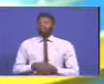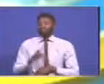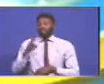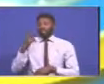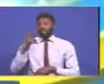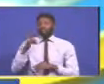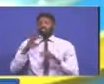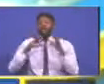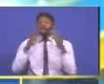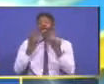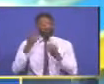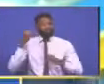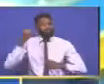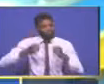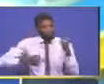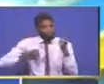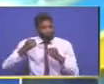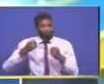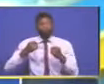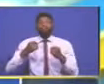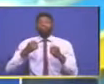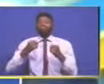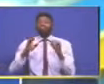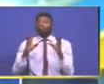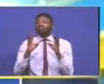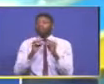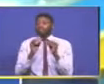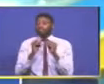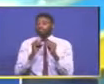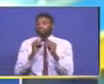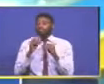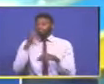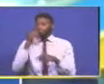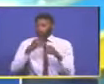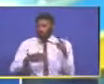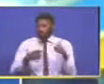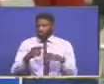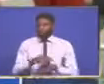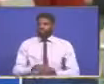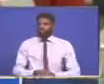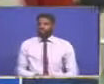Athletics Continental Tour Gold meeting of the year.